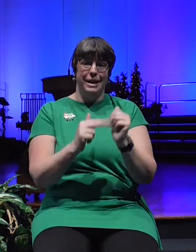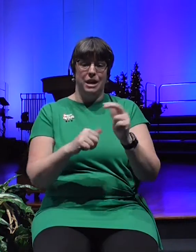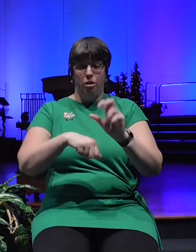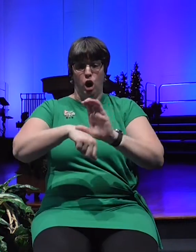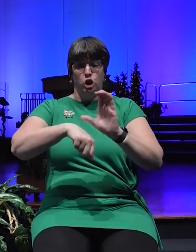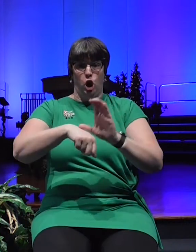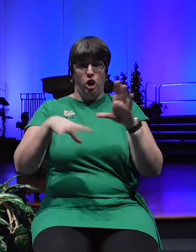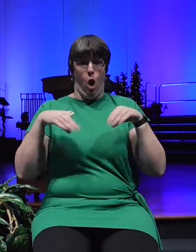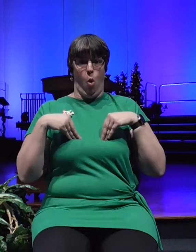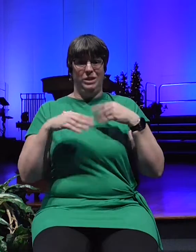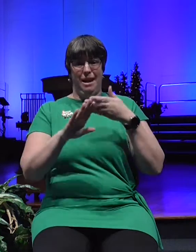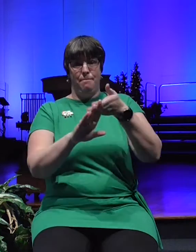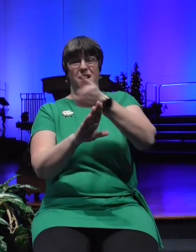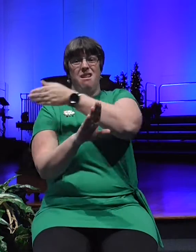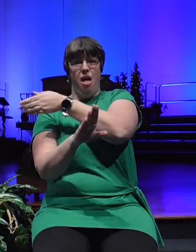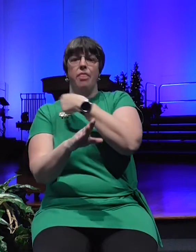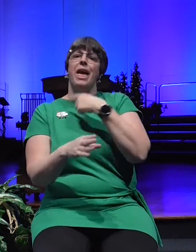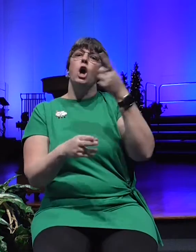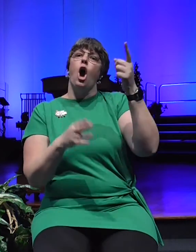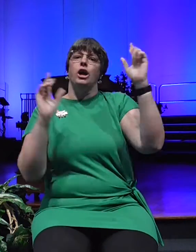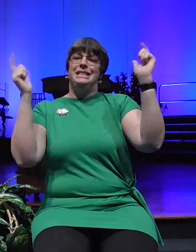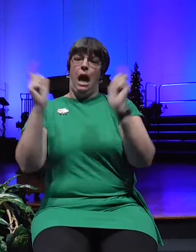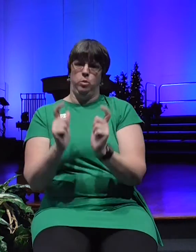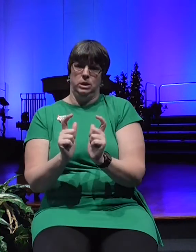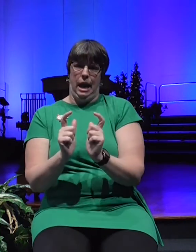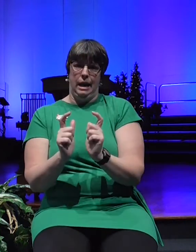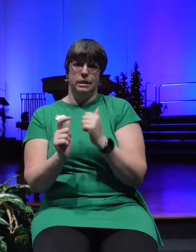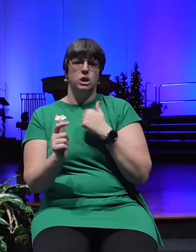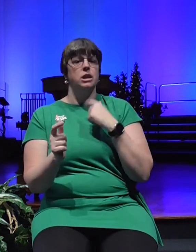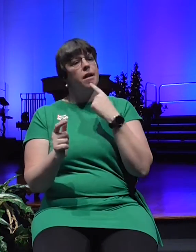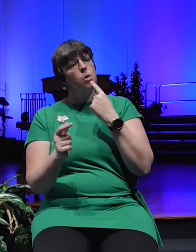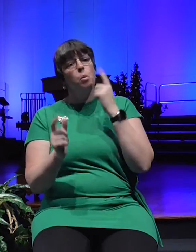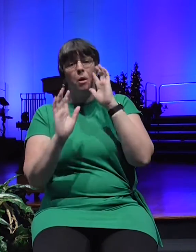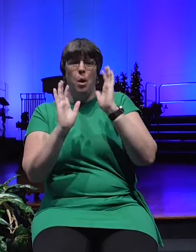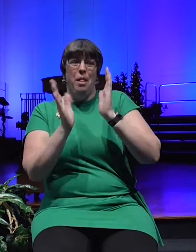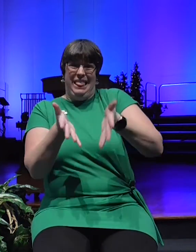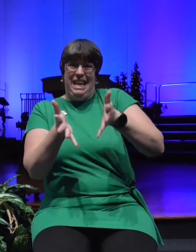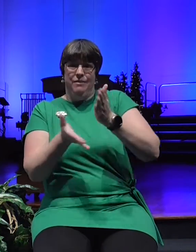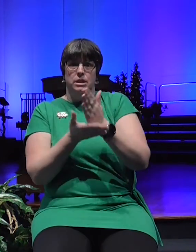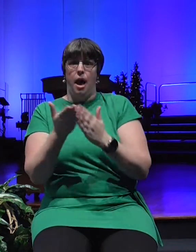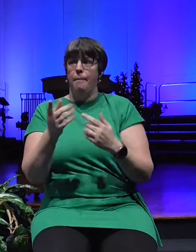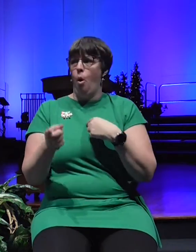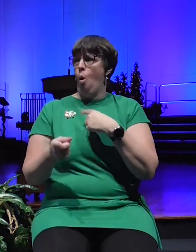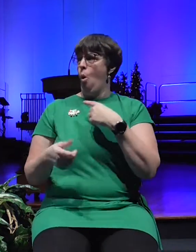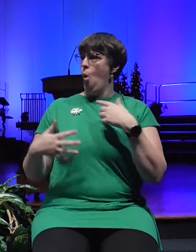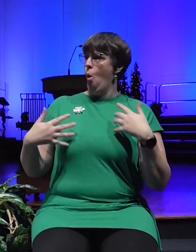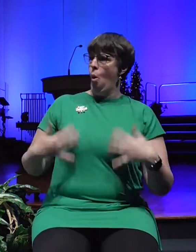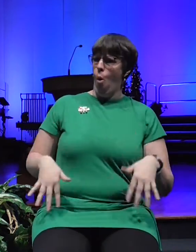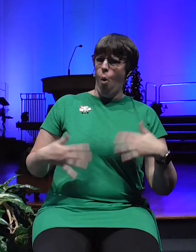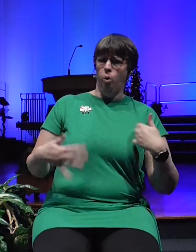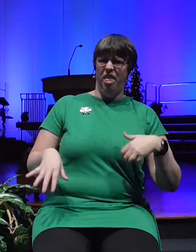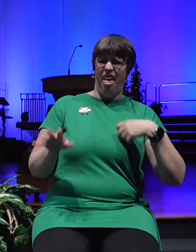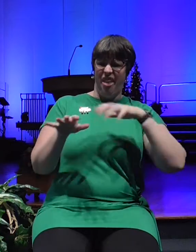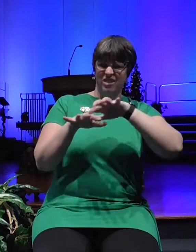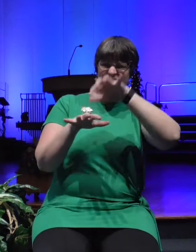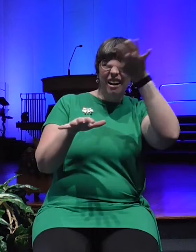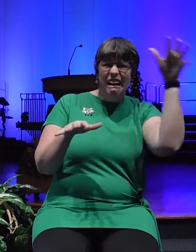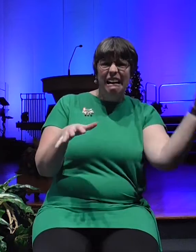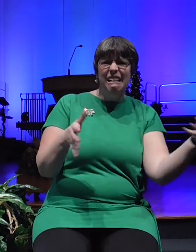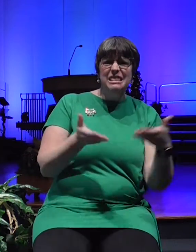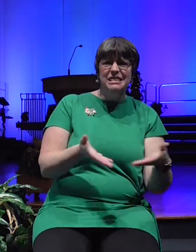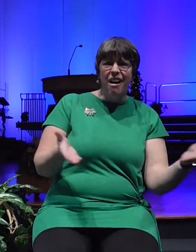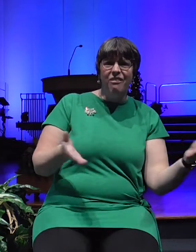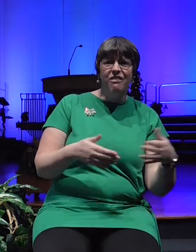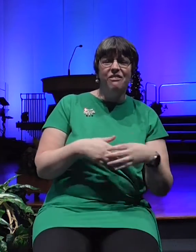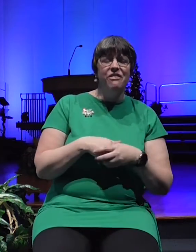it previously was downsizing, and they said, we're going to leave you some stuff. And we said, okay. Oh, they left so much stuff.